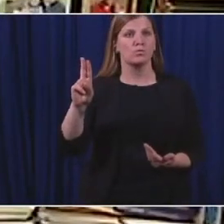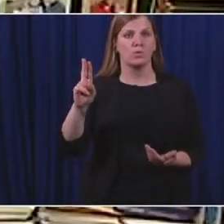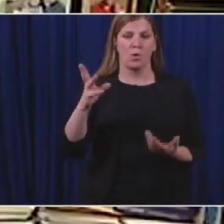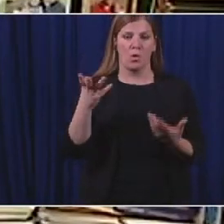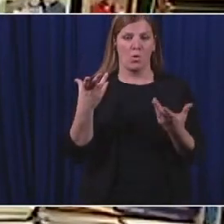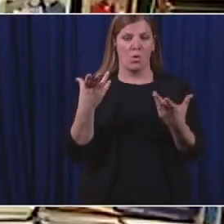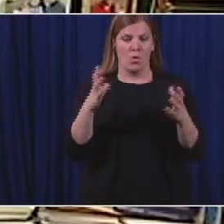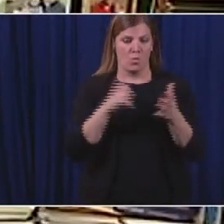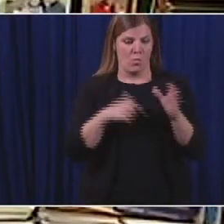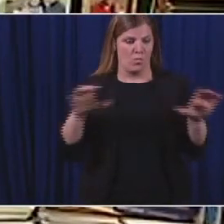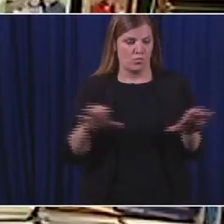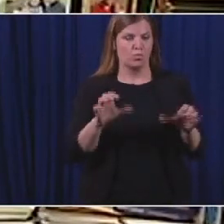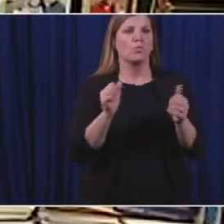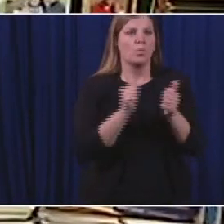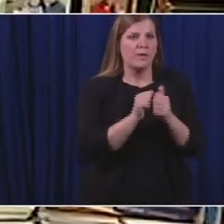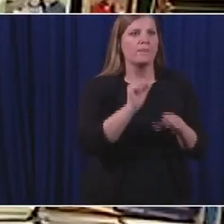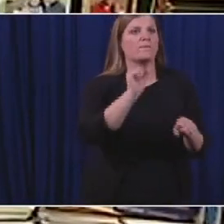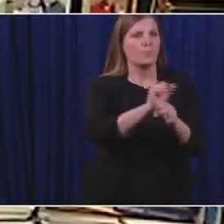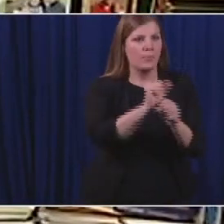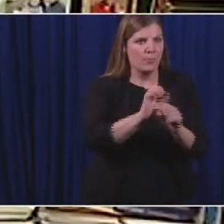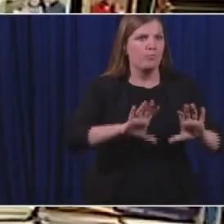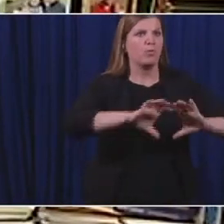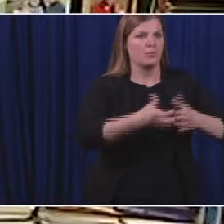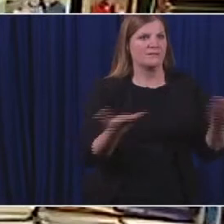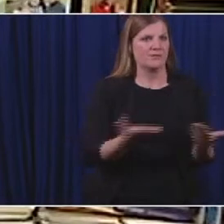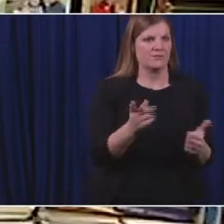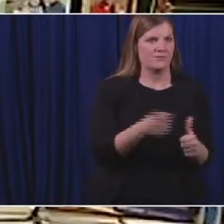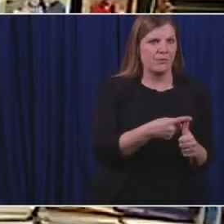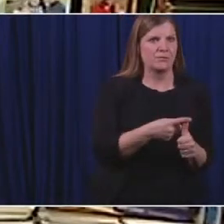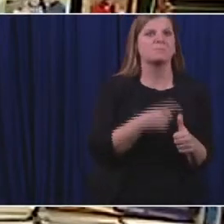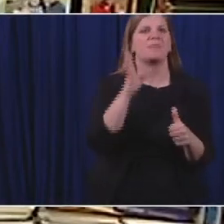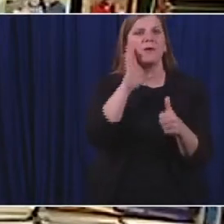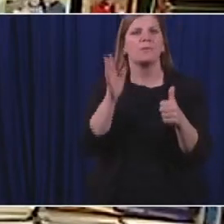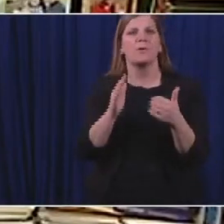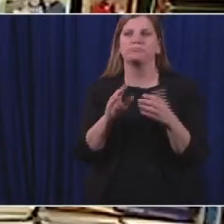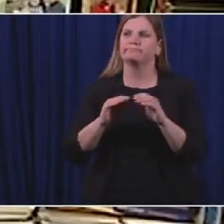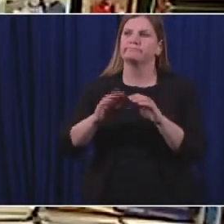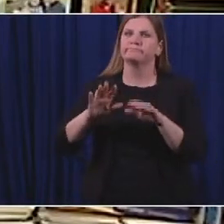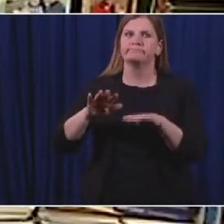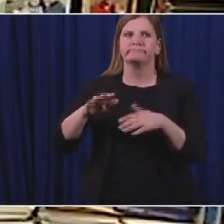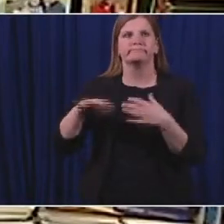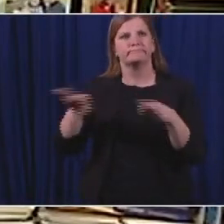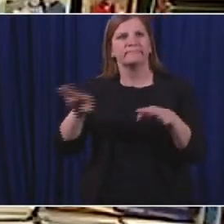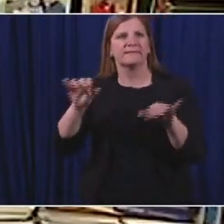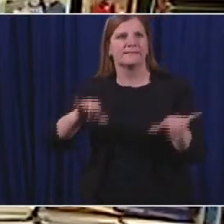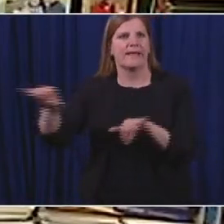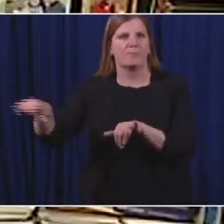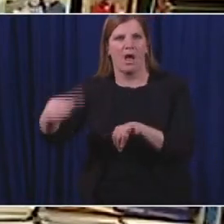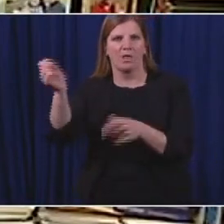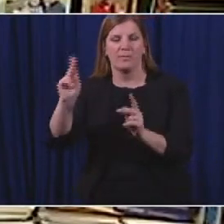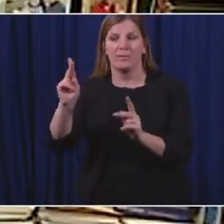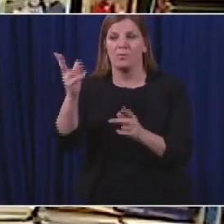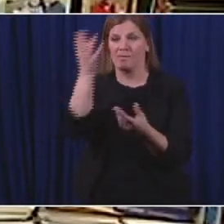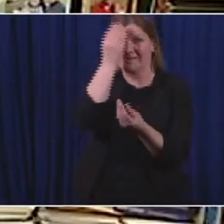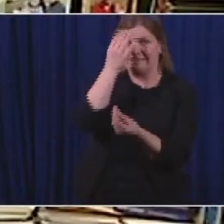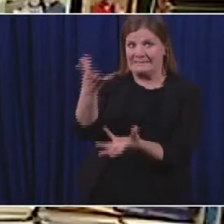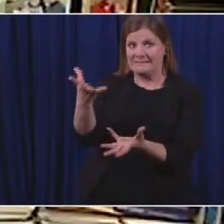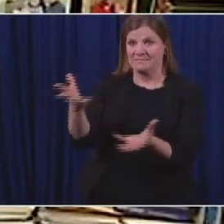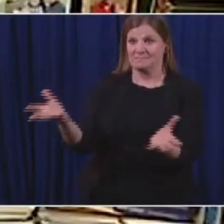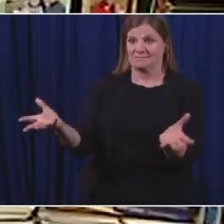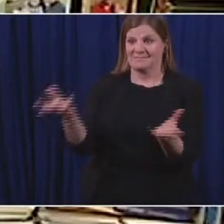I think, in the healthcare community with the general population, is reassuring people that the science works. Obviously, we've been studying